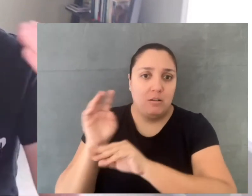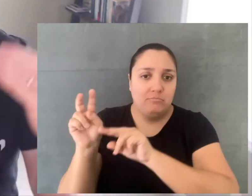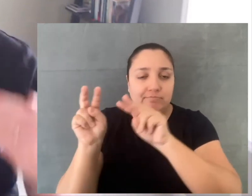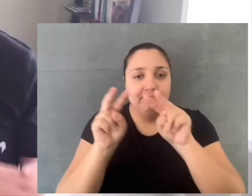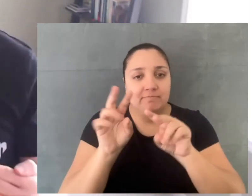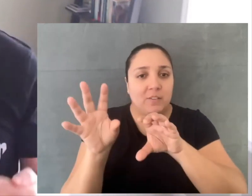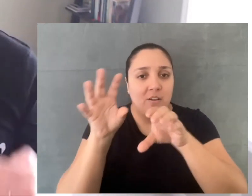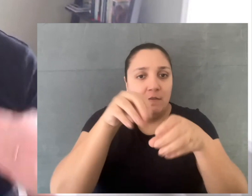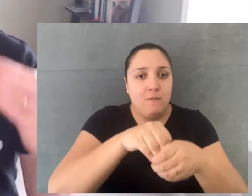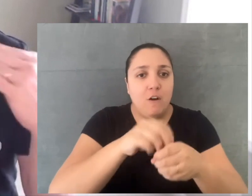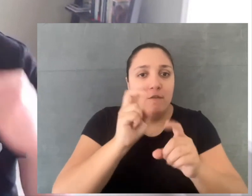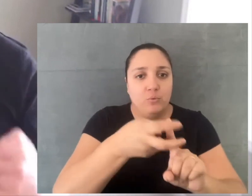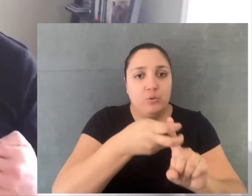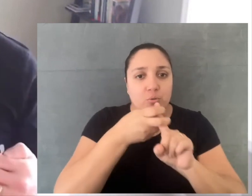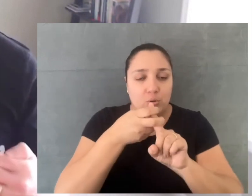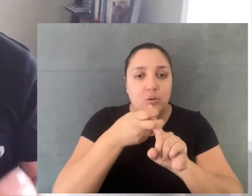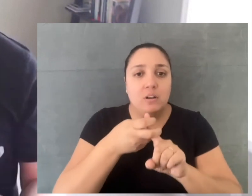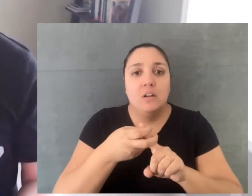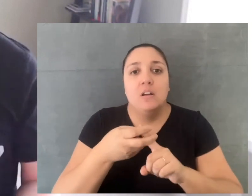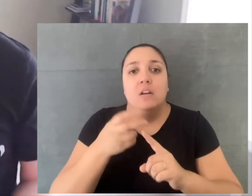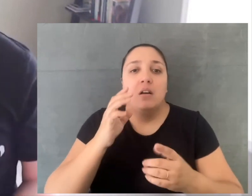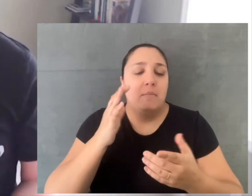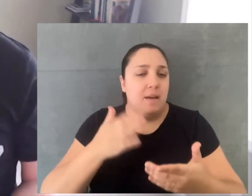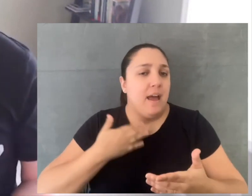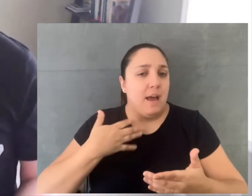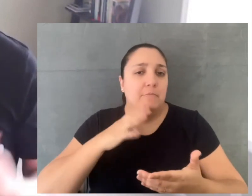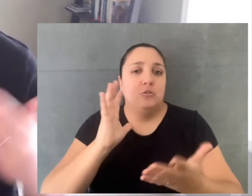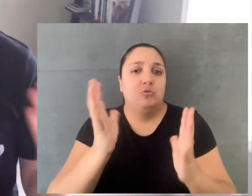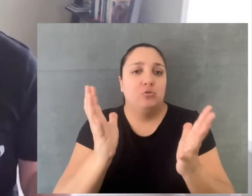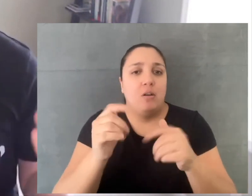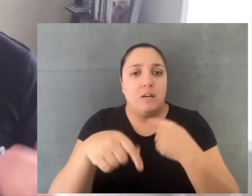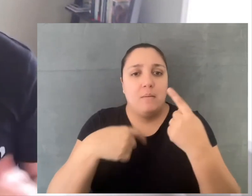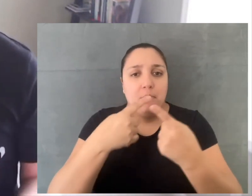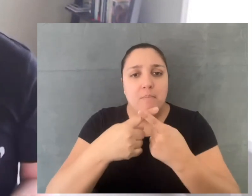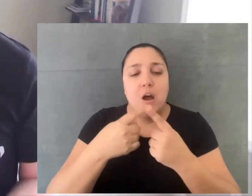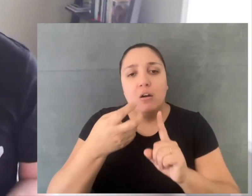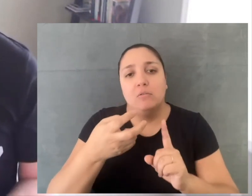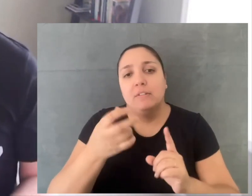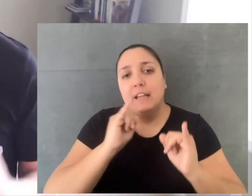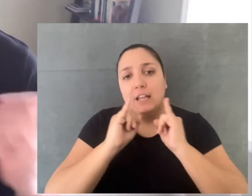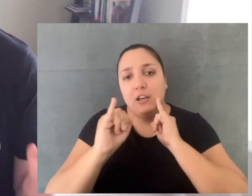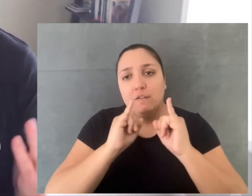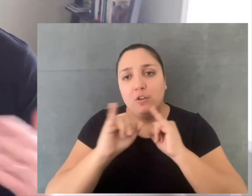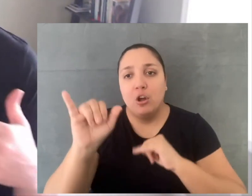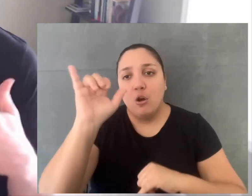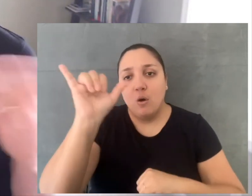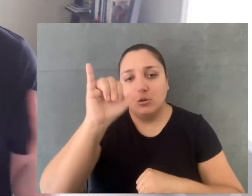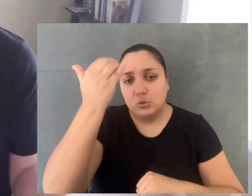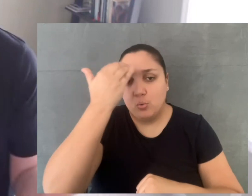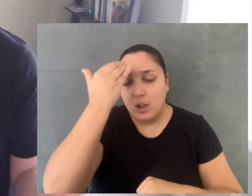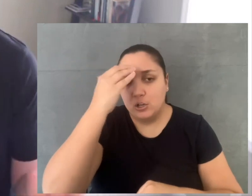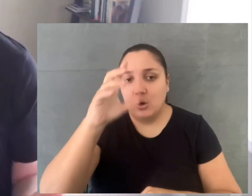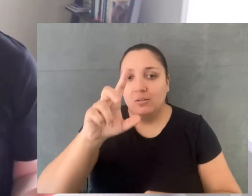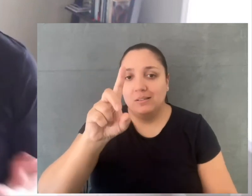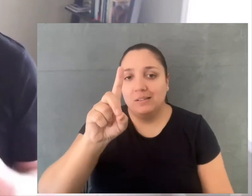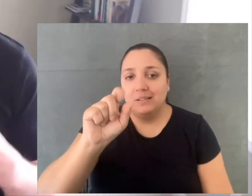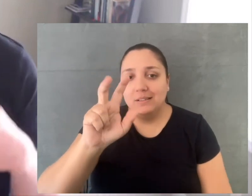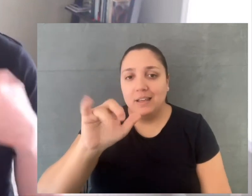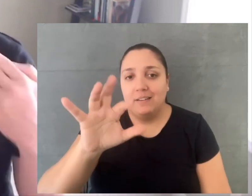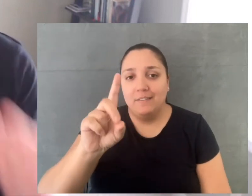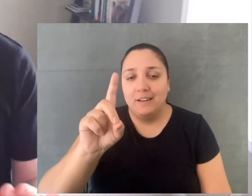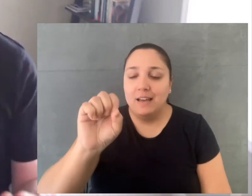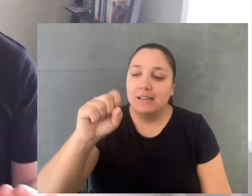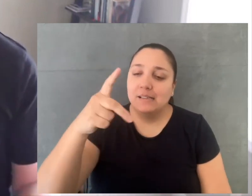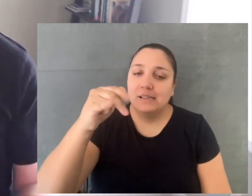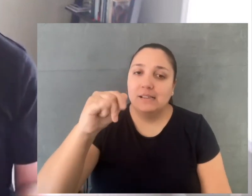take a look at your resume if you want to talk about interviewing and offer you some thoughts and ideas. And of course, I know David Spinks is doing some wonderful work trying to get